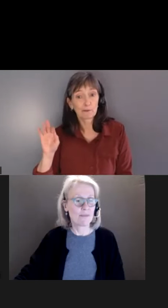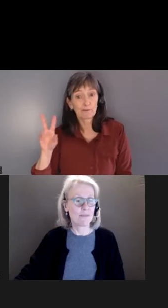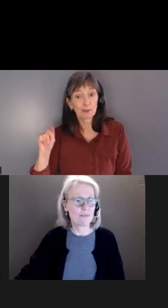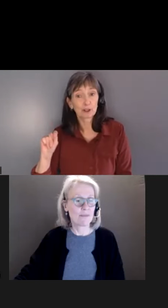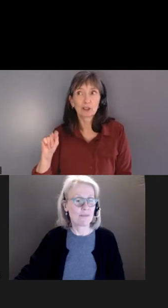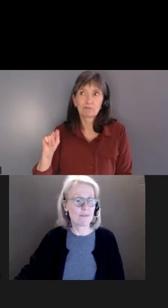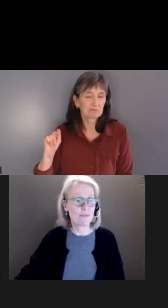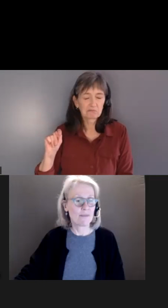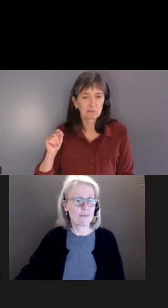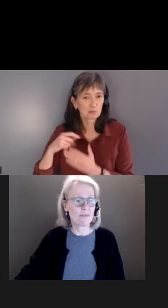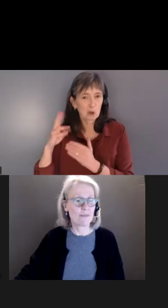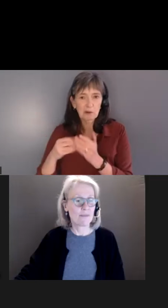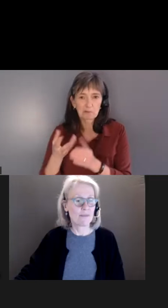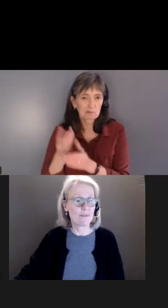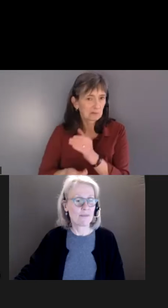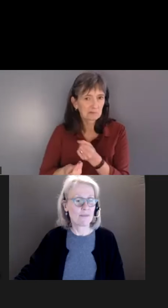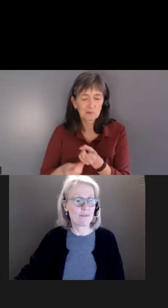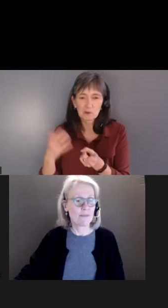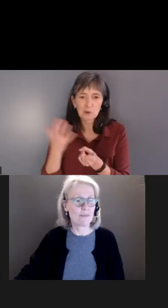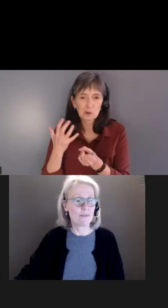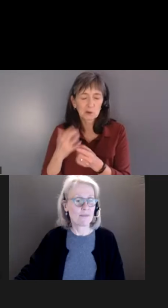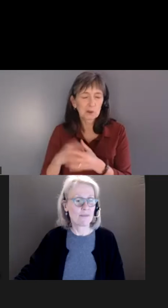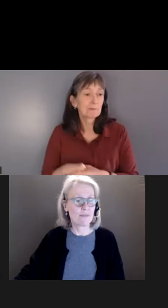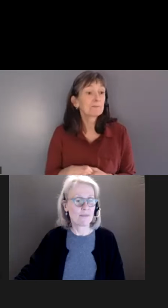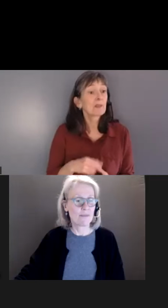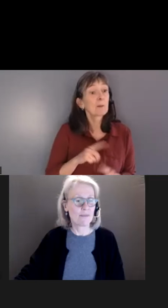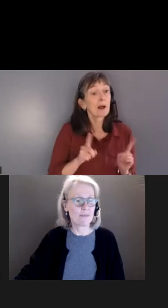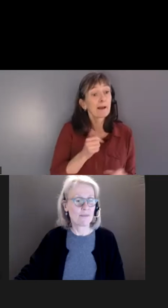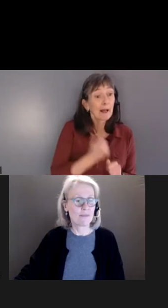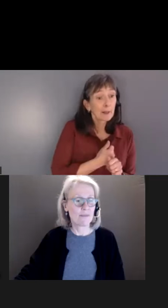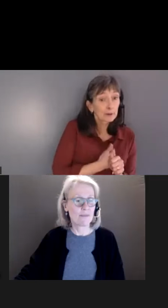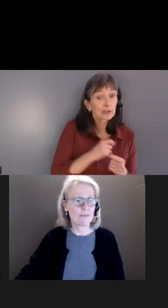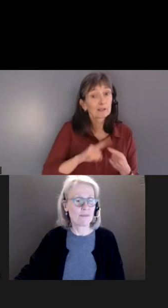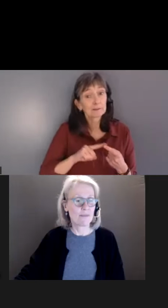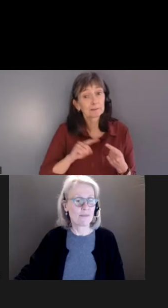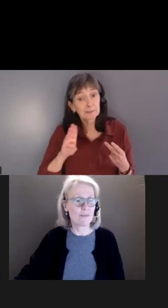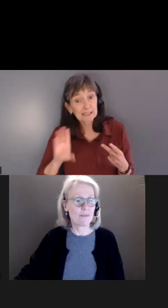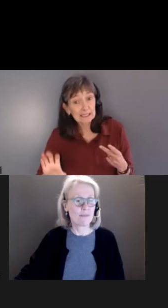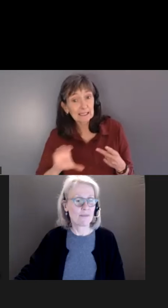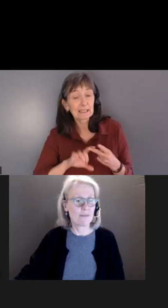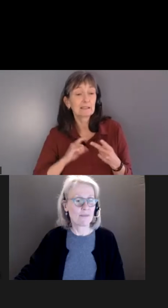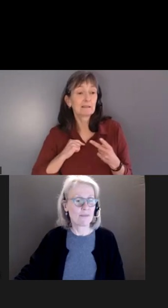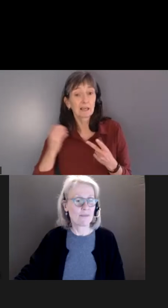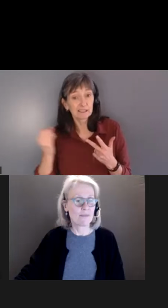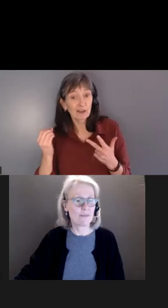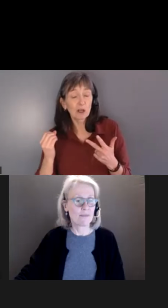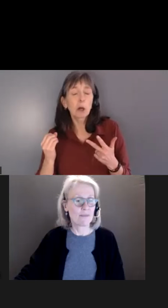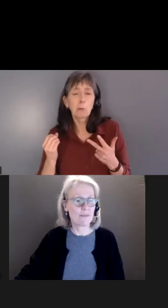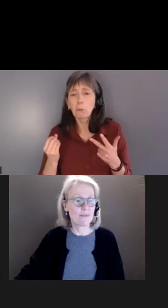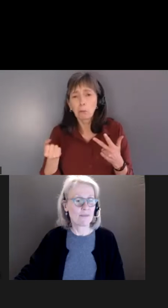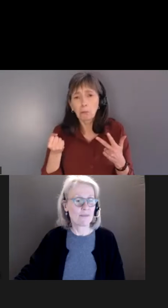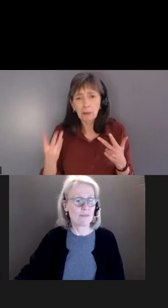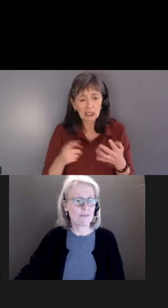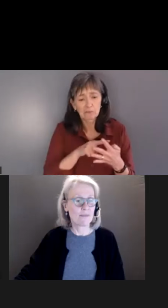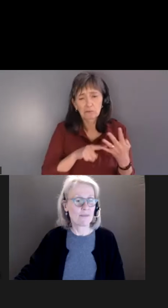looked for. On the other hand, Alberta, British Columbia, and Ontario were found to offer many programs across the 4